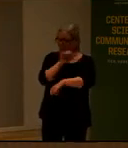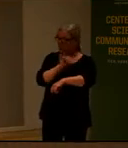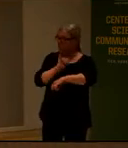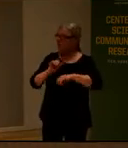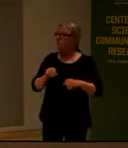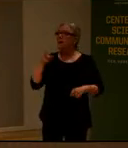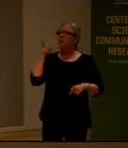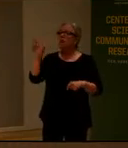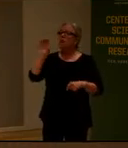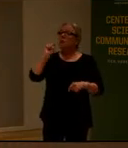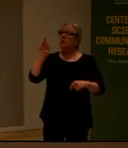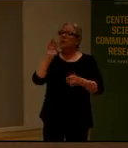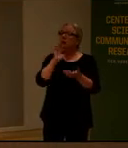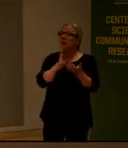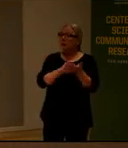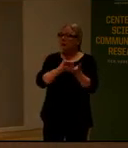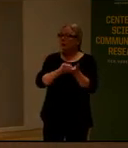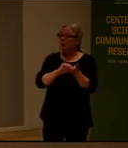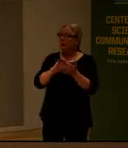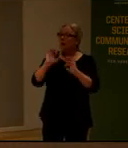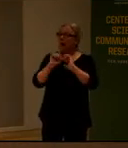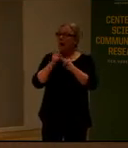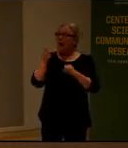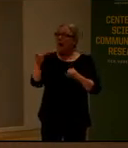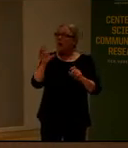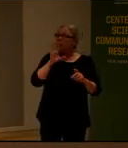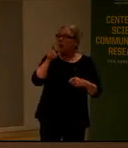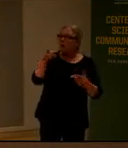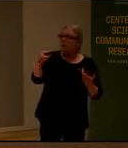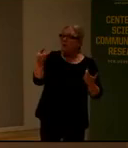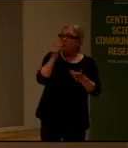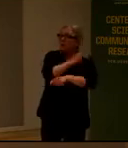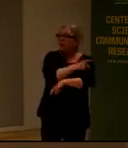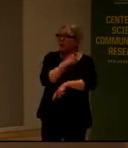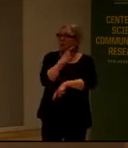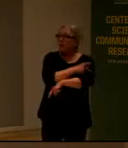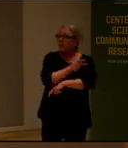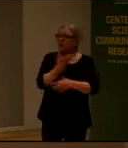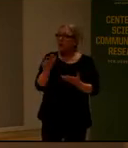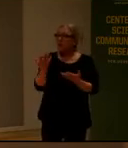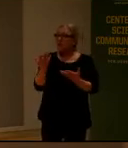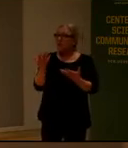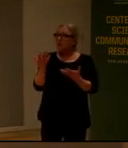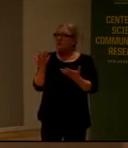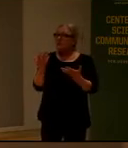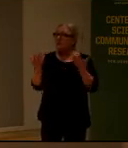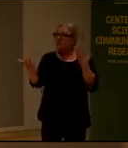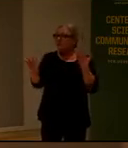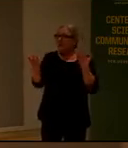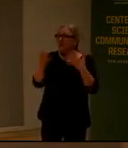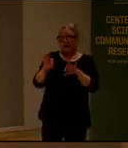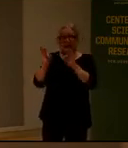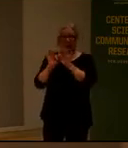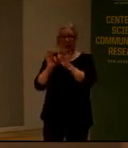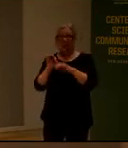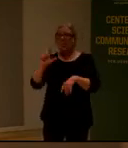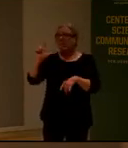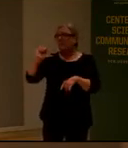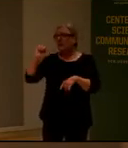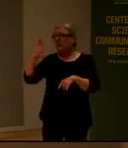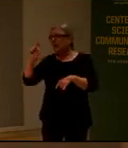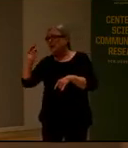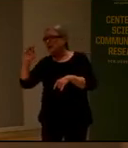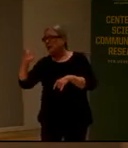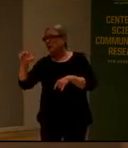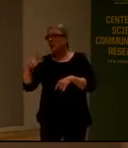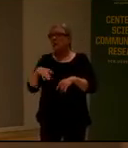an emergency room physician, how do you talk with patients? Does it make a difference if they're more liberal, more conservative, more accepting of